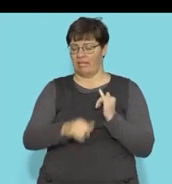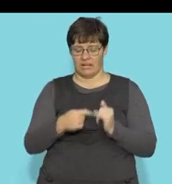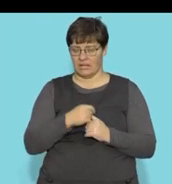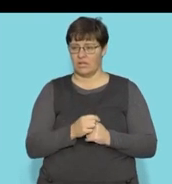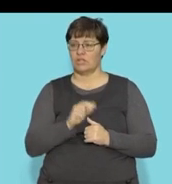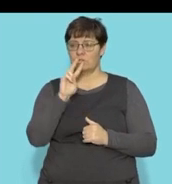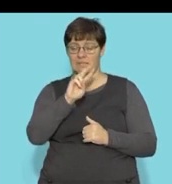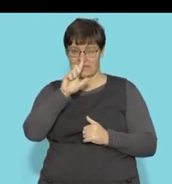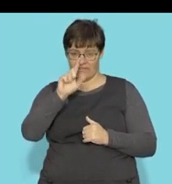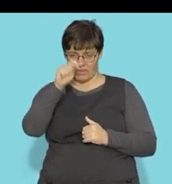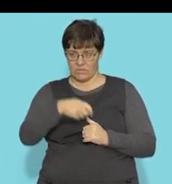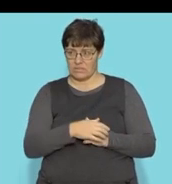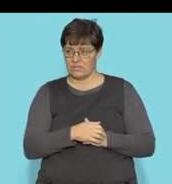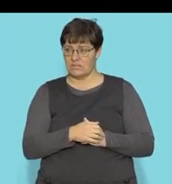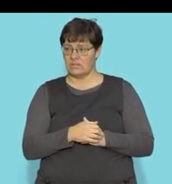27,000 guys.